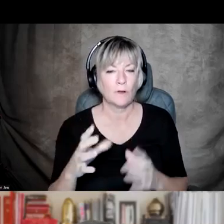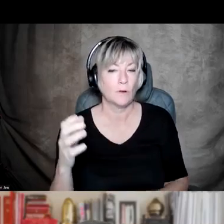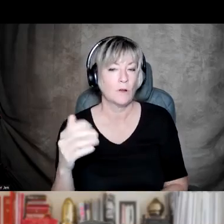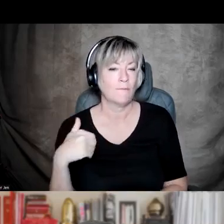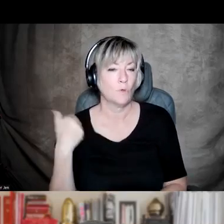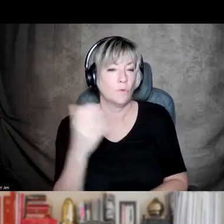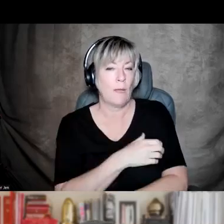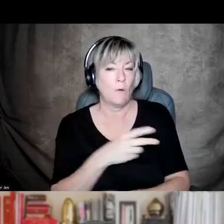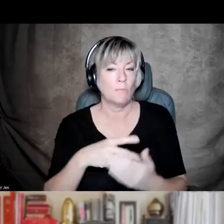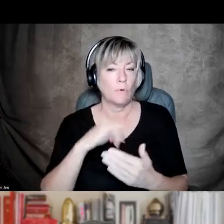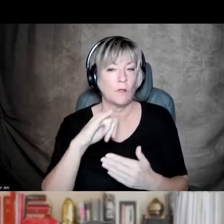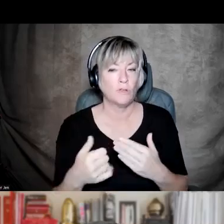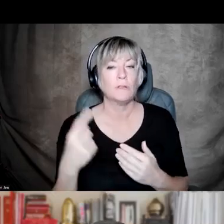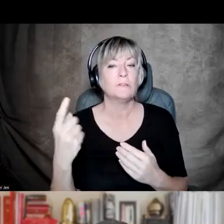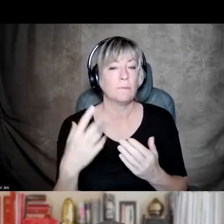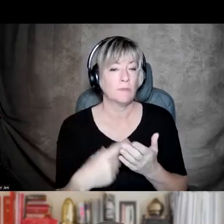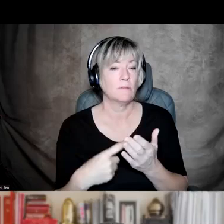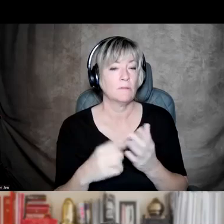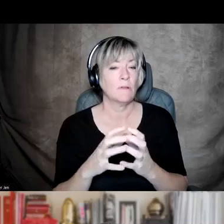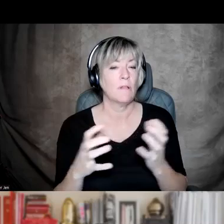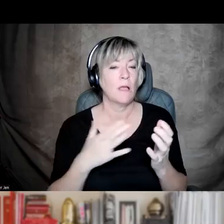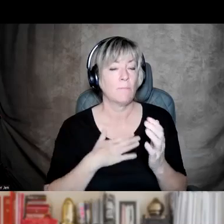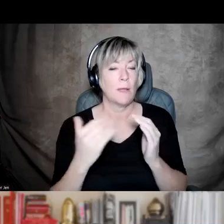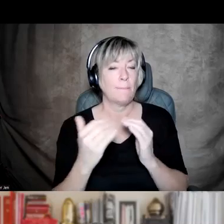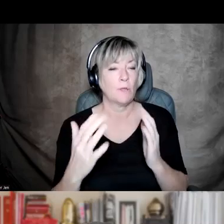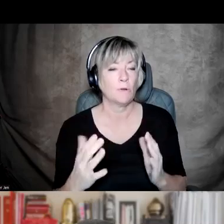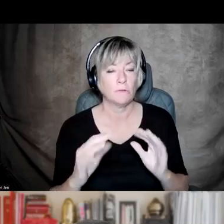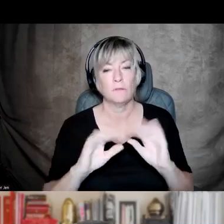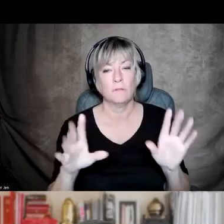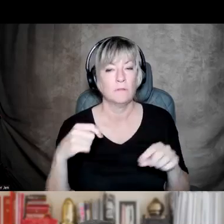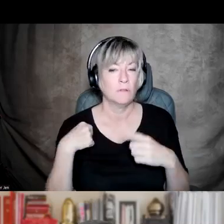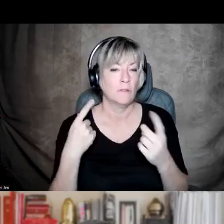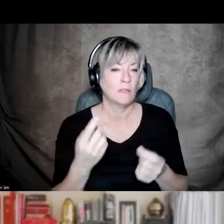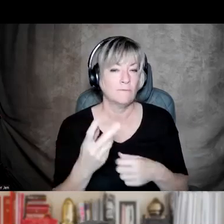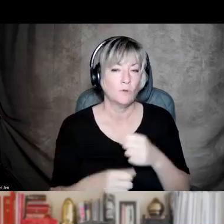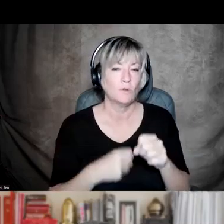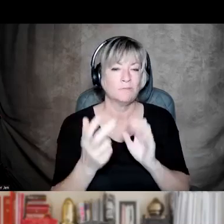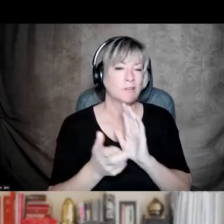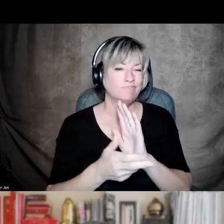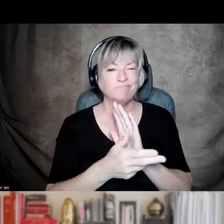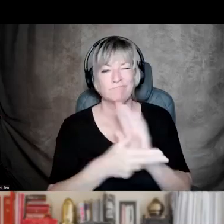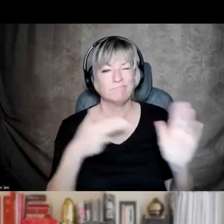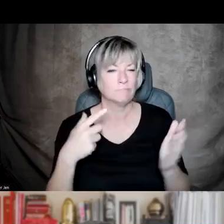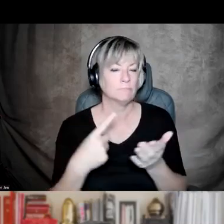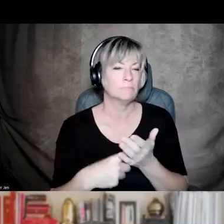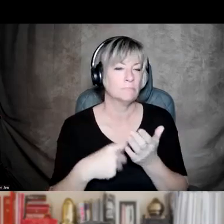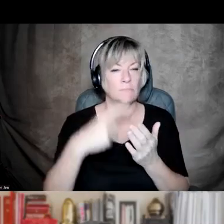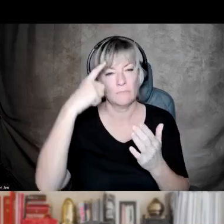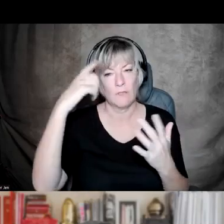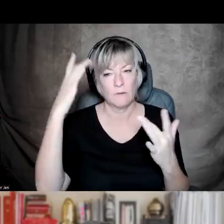yeah, I think something that I talk about a lot with my peers is just how, obviously, over the last few years, we've destigmatized talking about mental illness. I think a lot of the